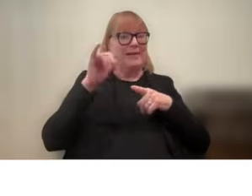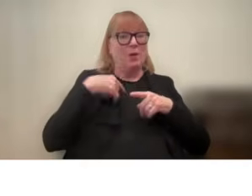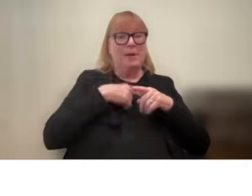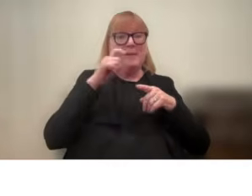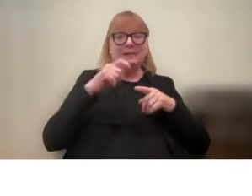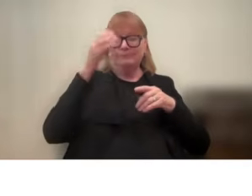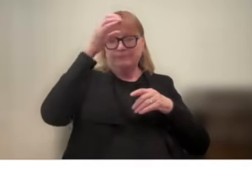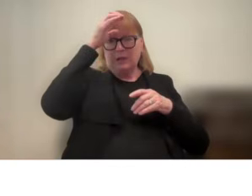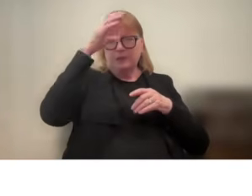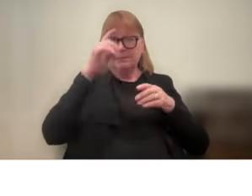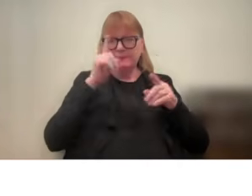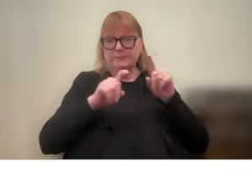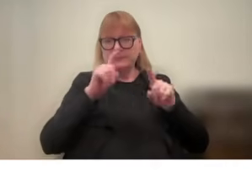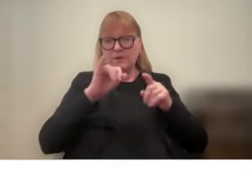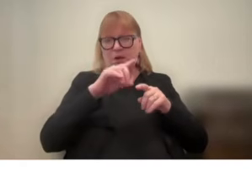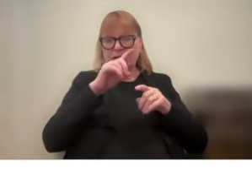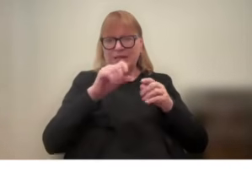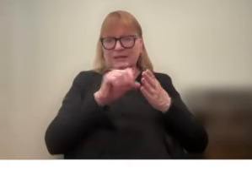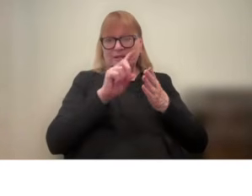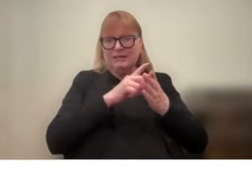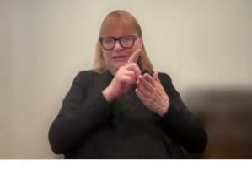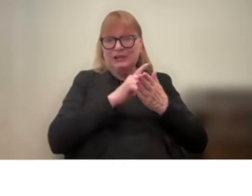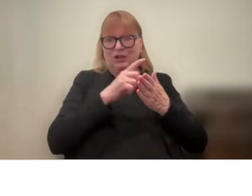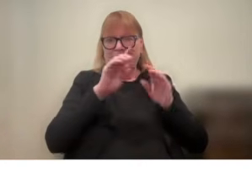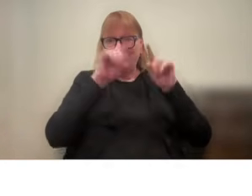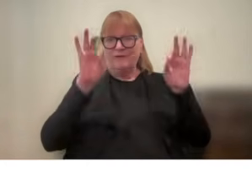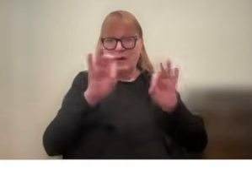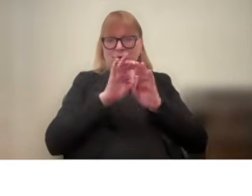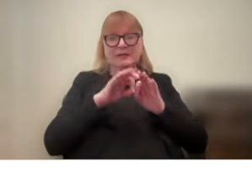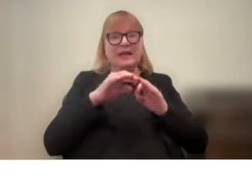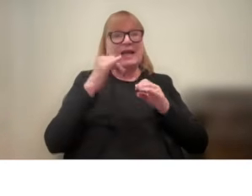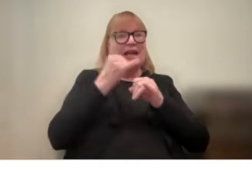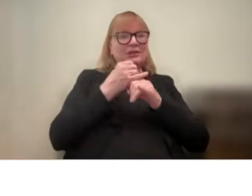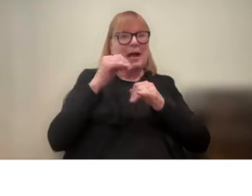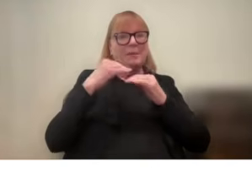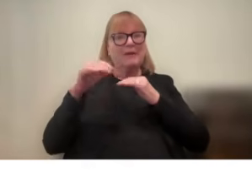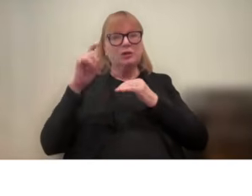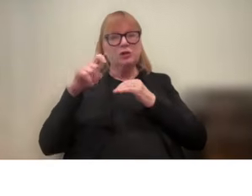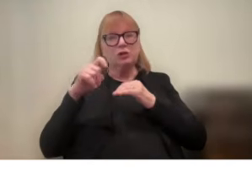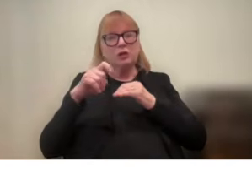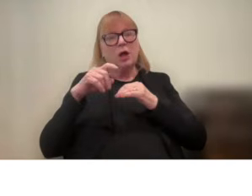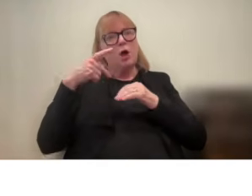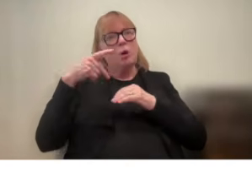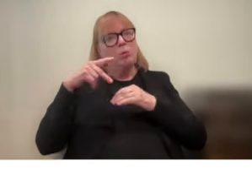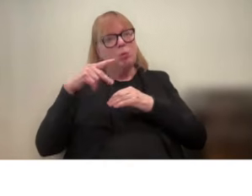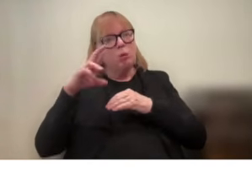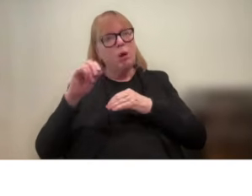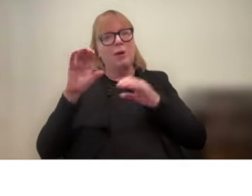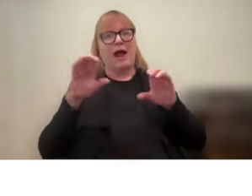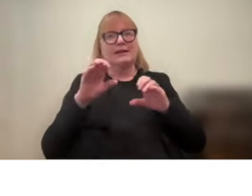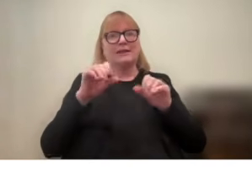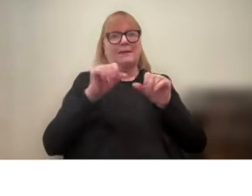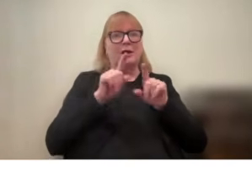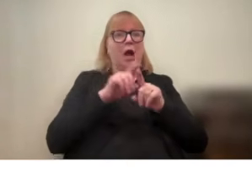must consciously interrogate these digital frameworks. Institutions and platforms should adopt proactive measures